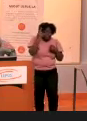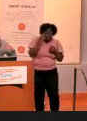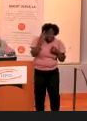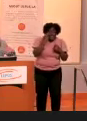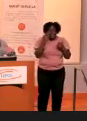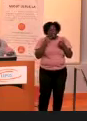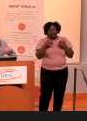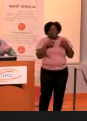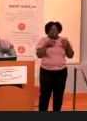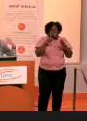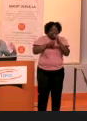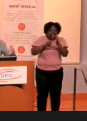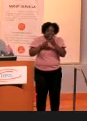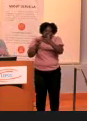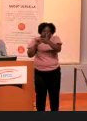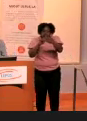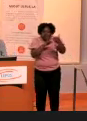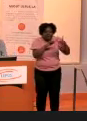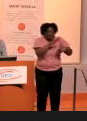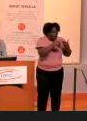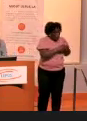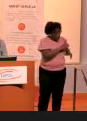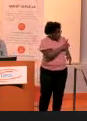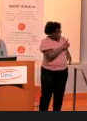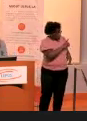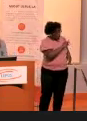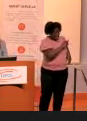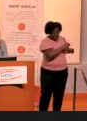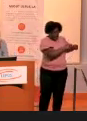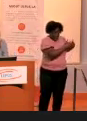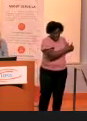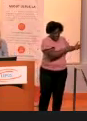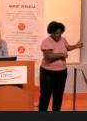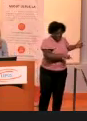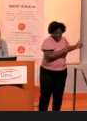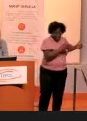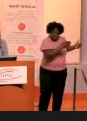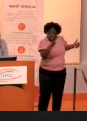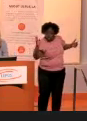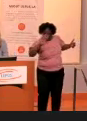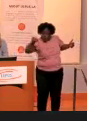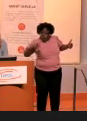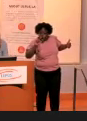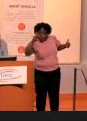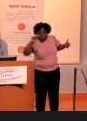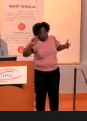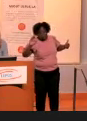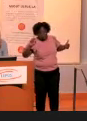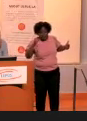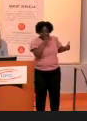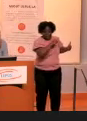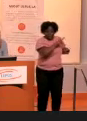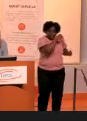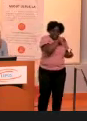at dialysis patients. It's not looking at all lupus patients in general. The other things that were very